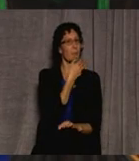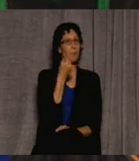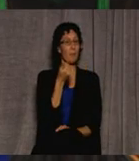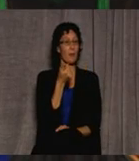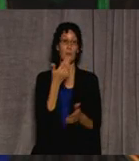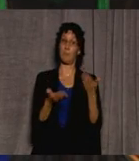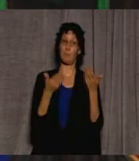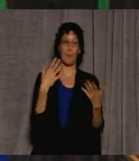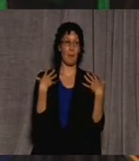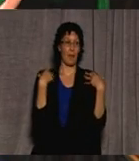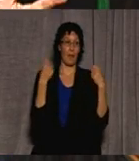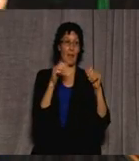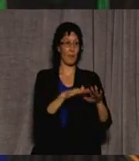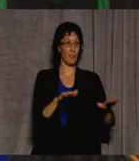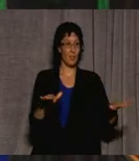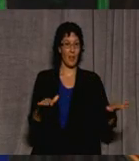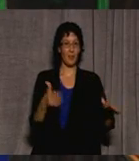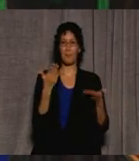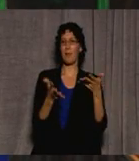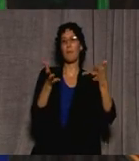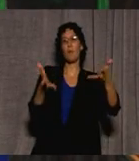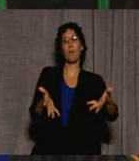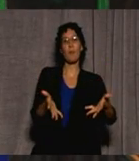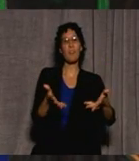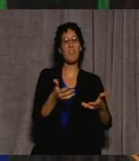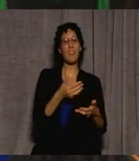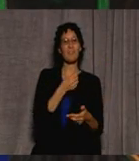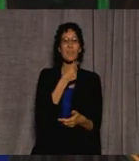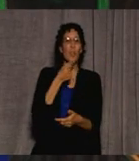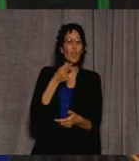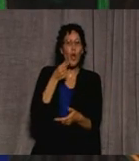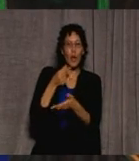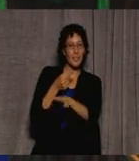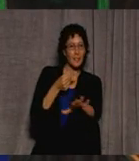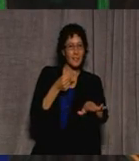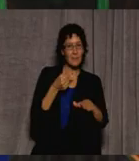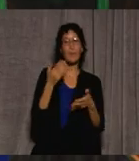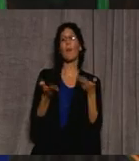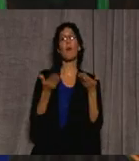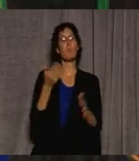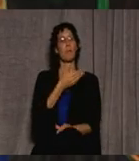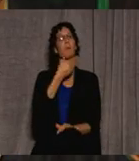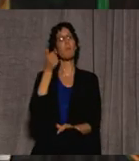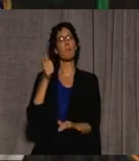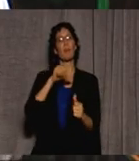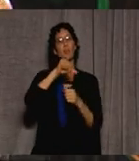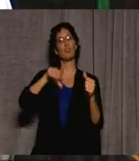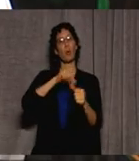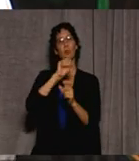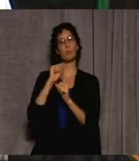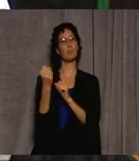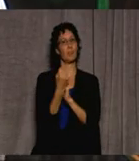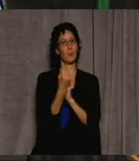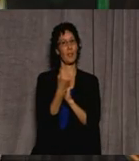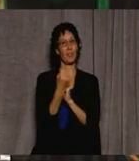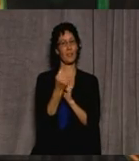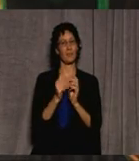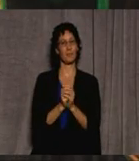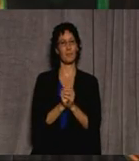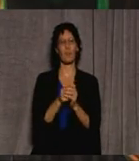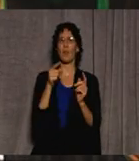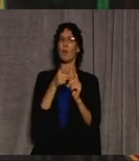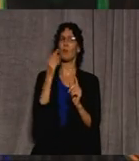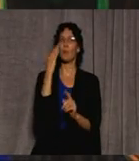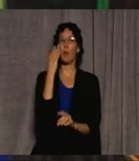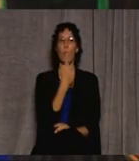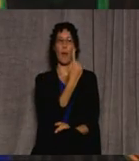child, a garden patch, or a redeemed social condition. To know even one